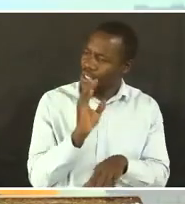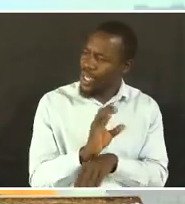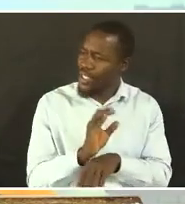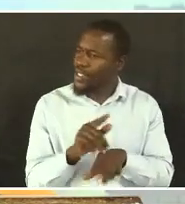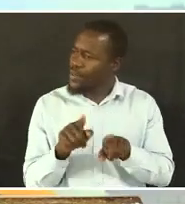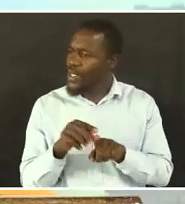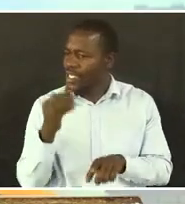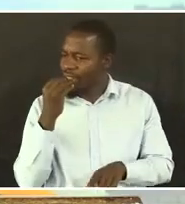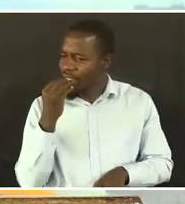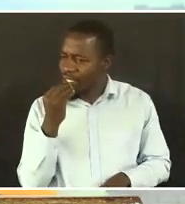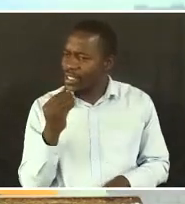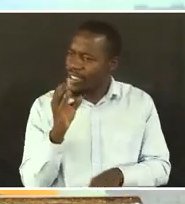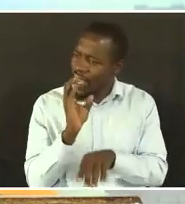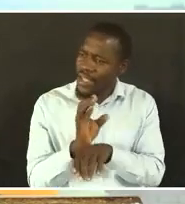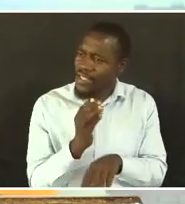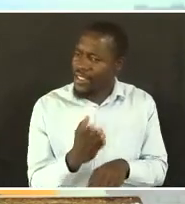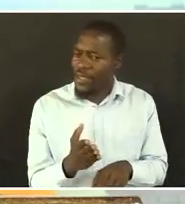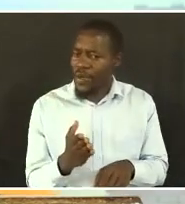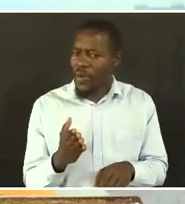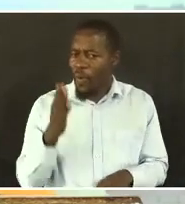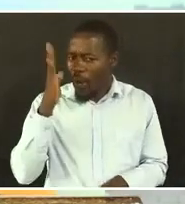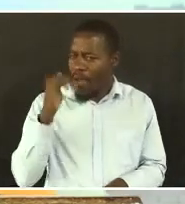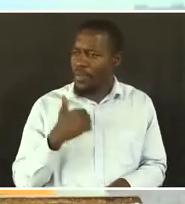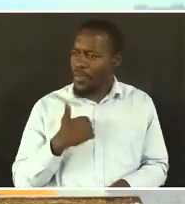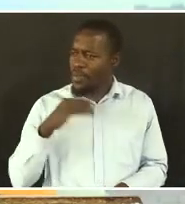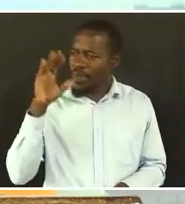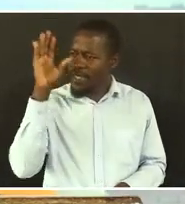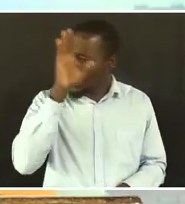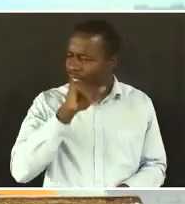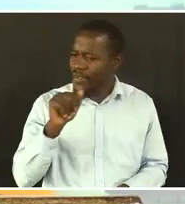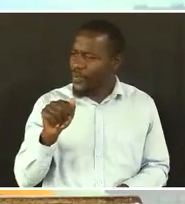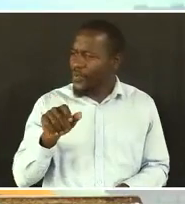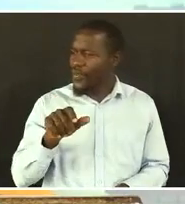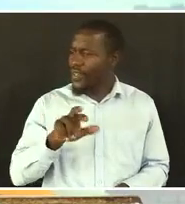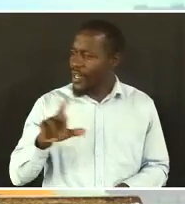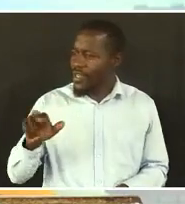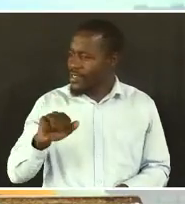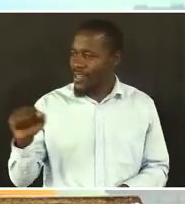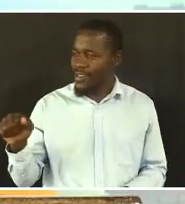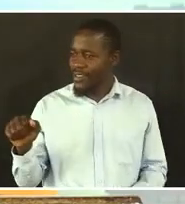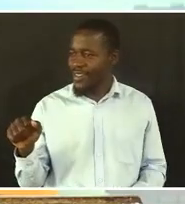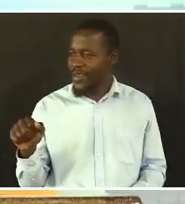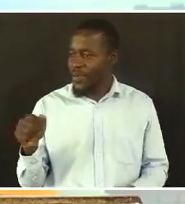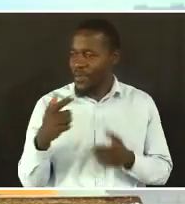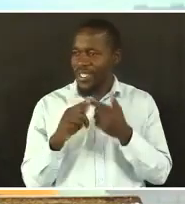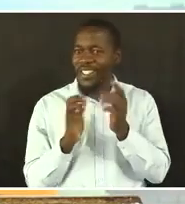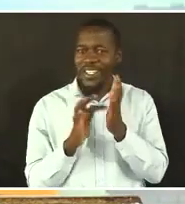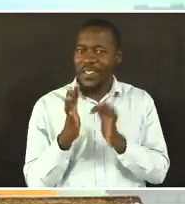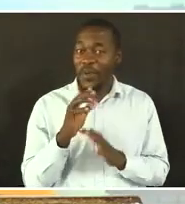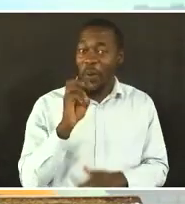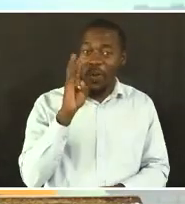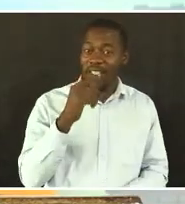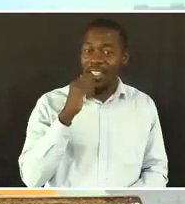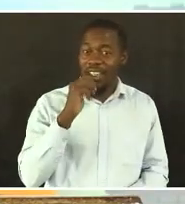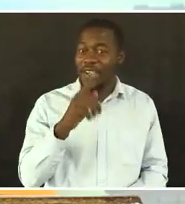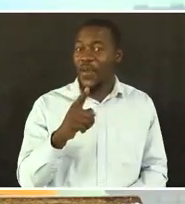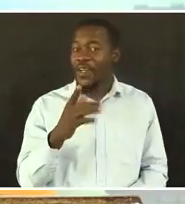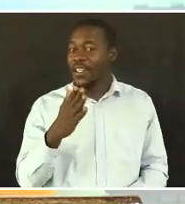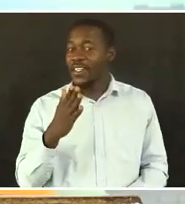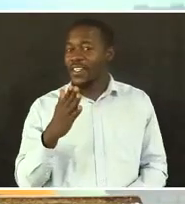me. Beloved, the biggest question I leave you with today, how can I feed the